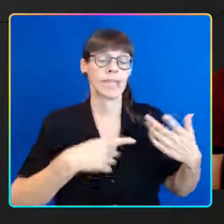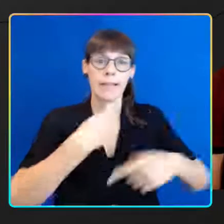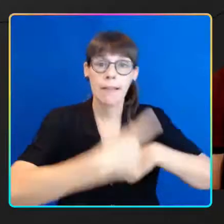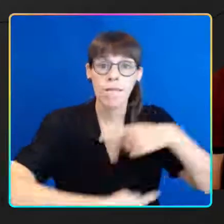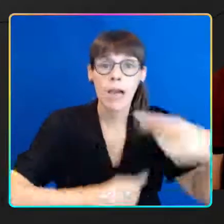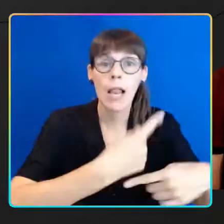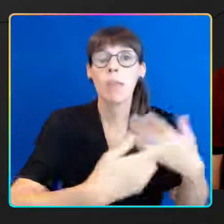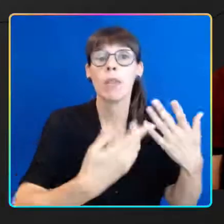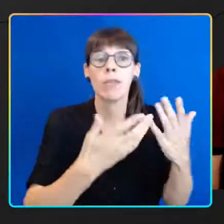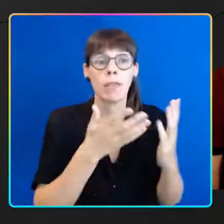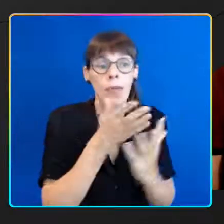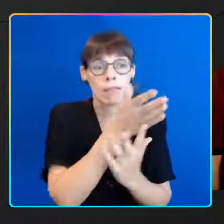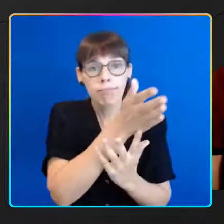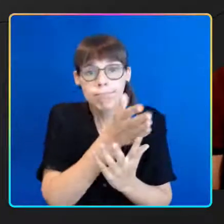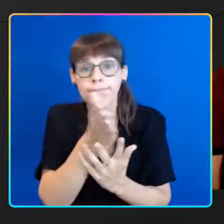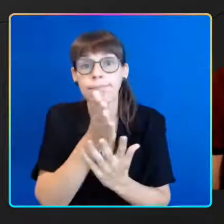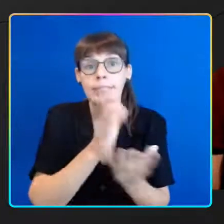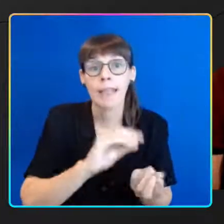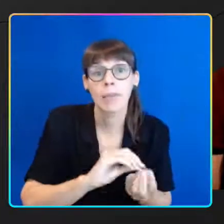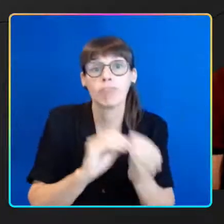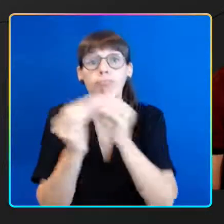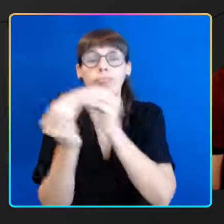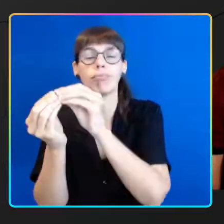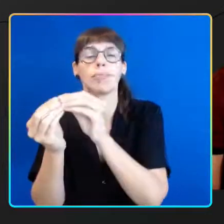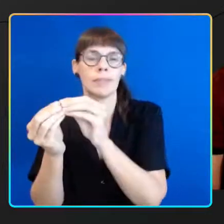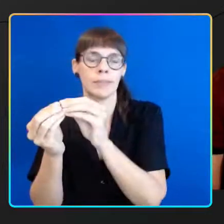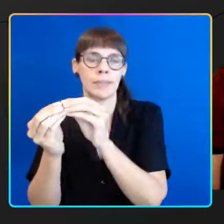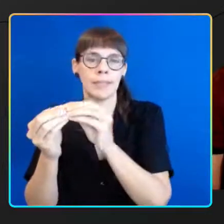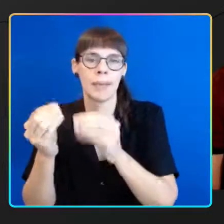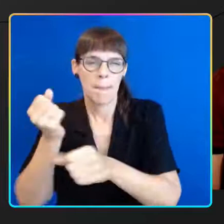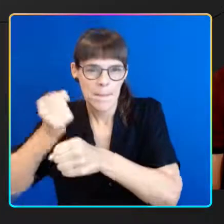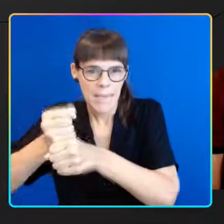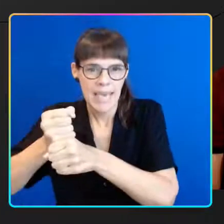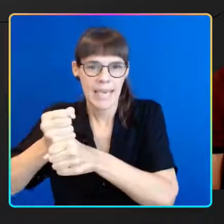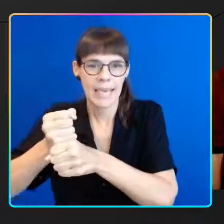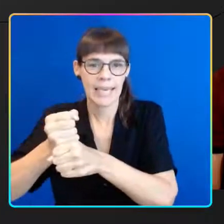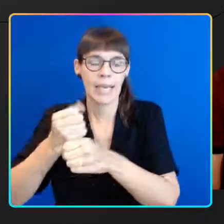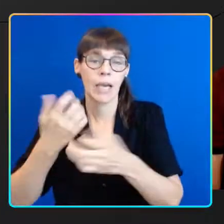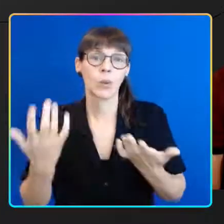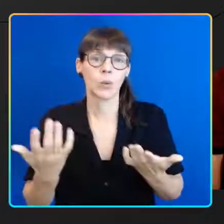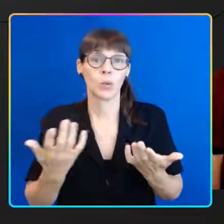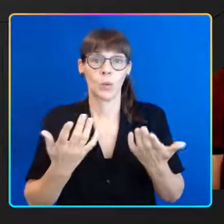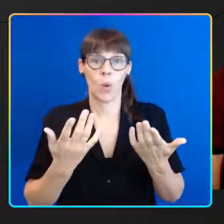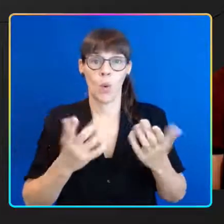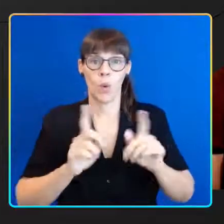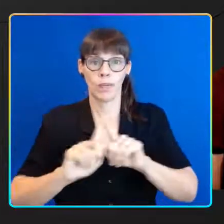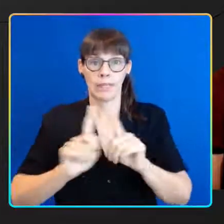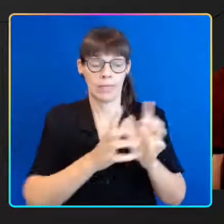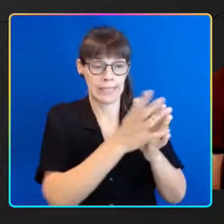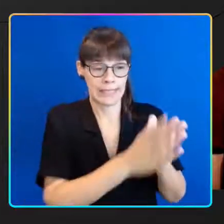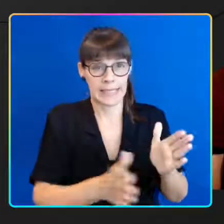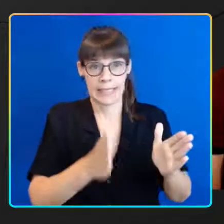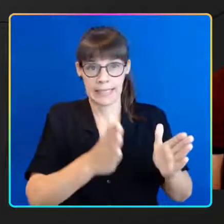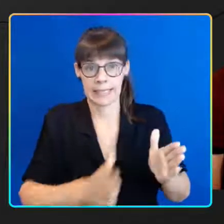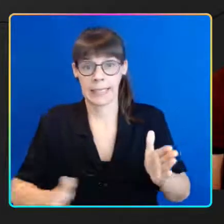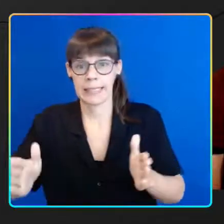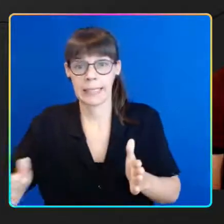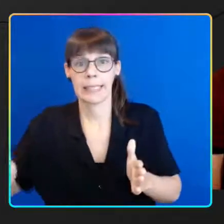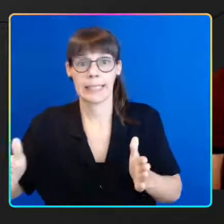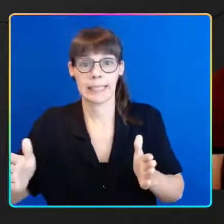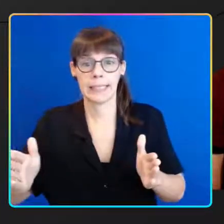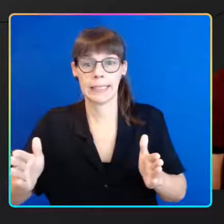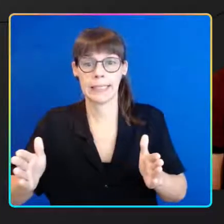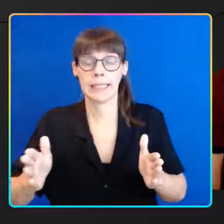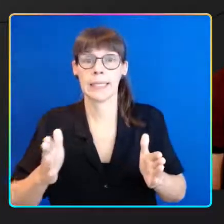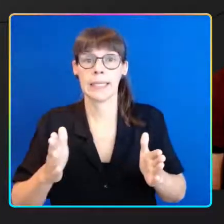then the production for the ML model. And then you have the same stuff in staging or dev and build environment, production environment for the application